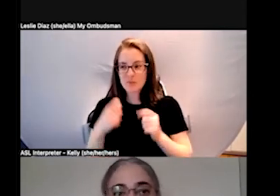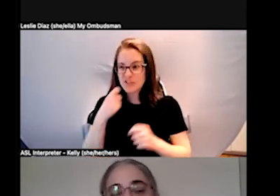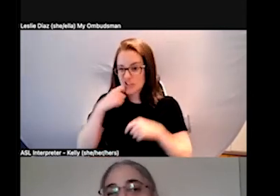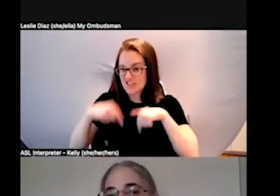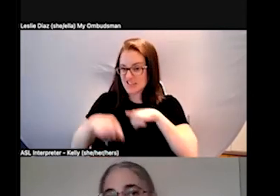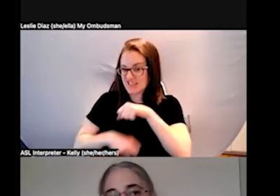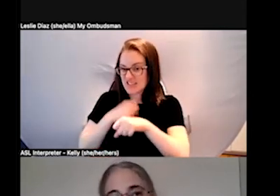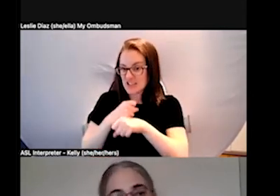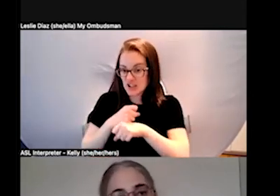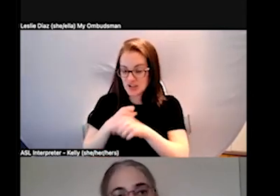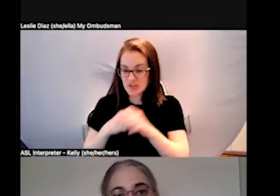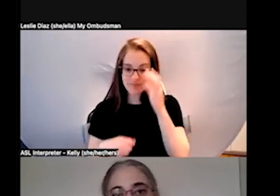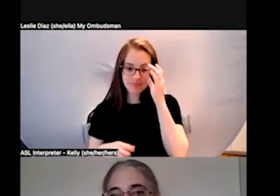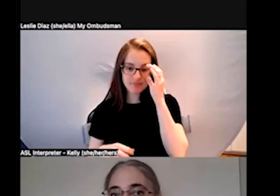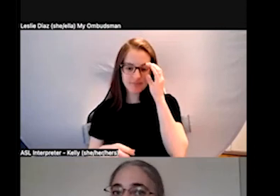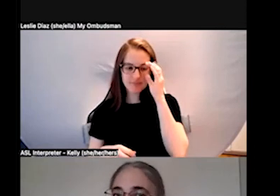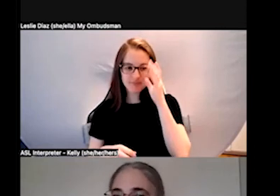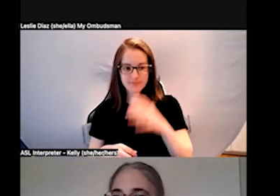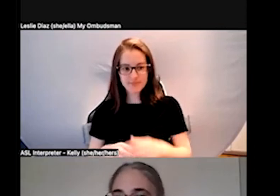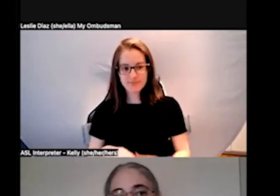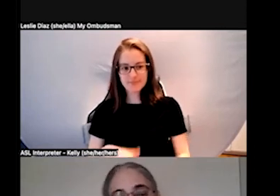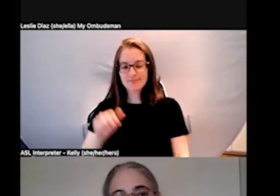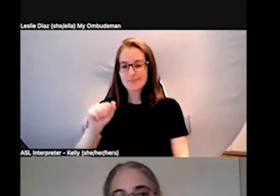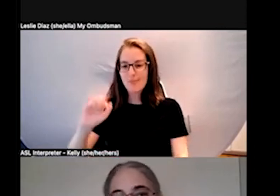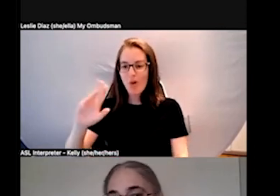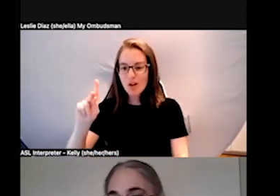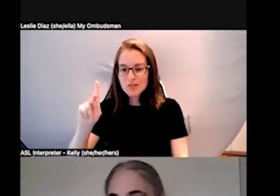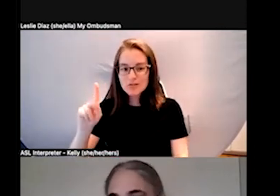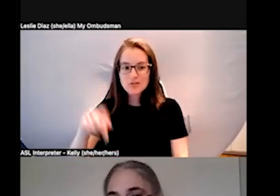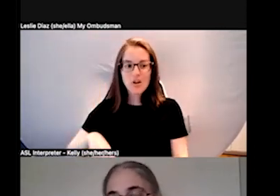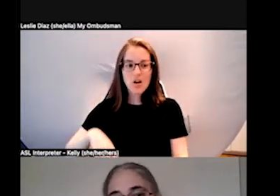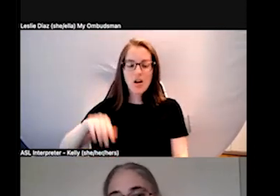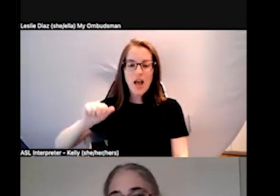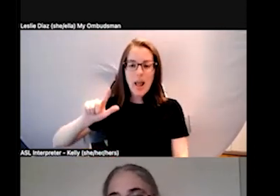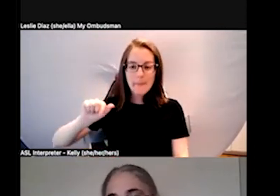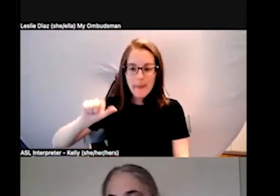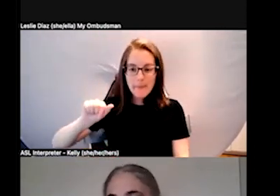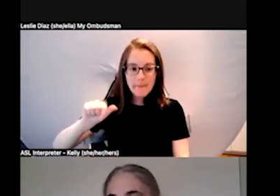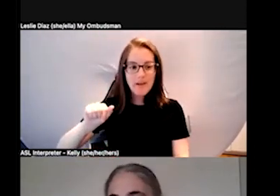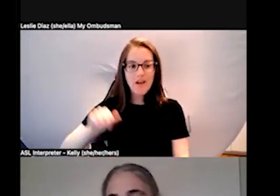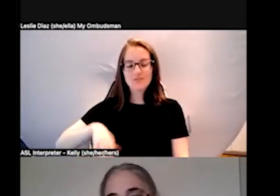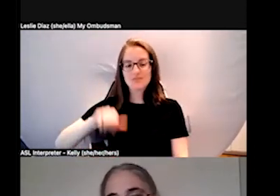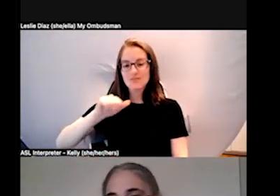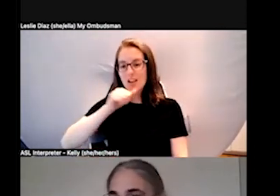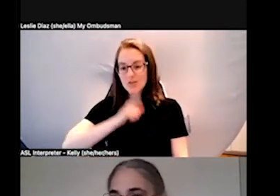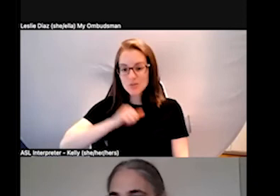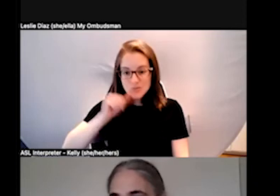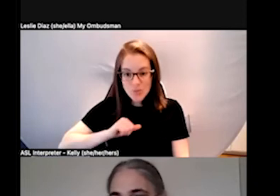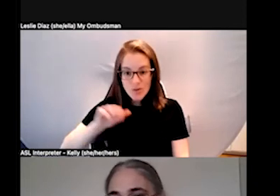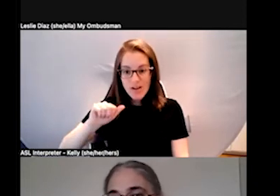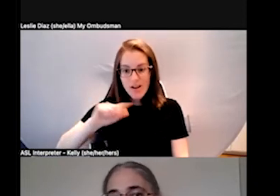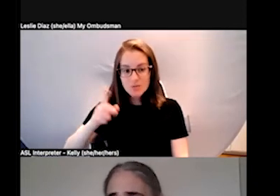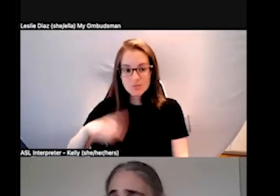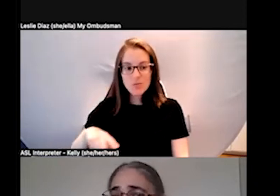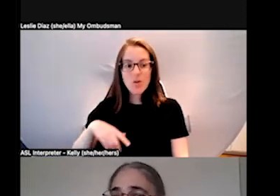slide regarding restrictions in Arkansas, restrictions in Alabama, restrictions in Arizona, and restrictions in